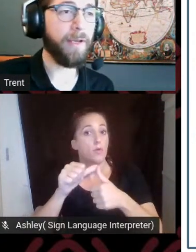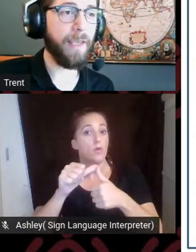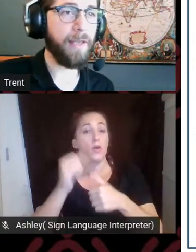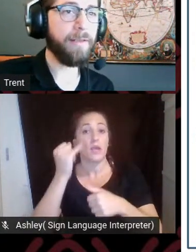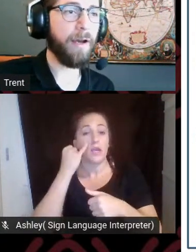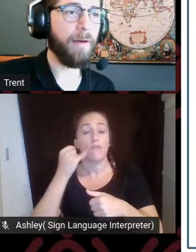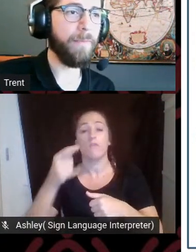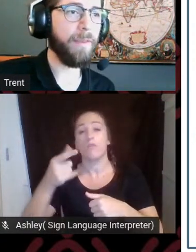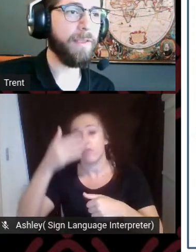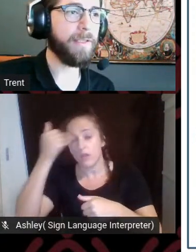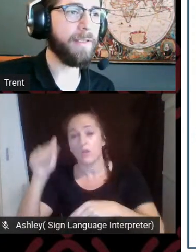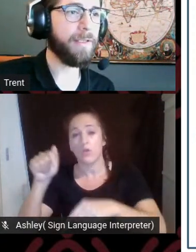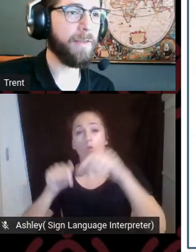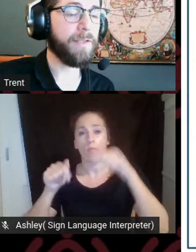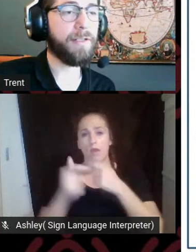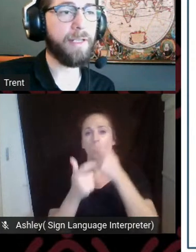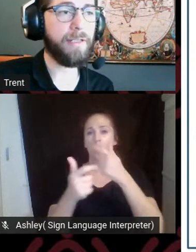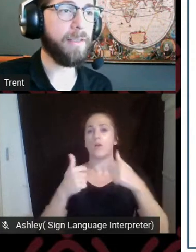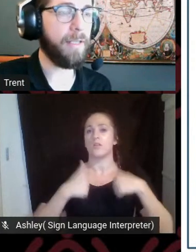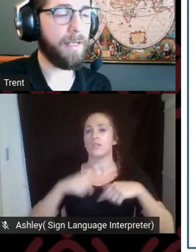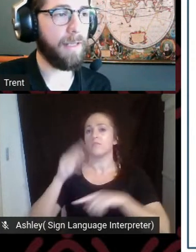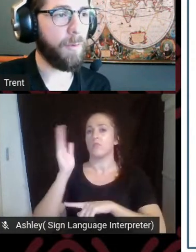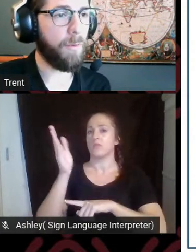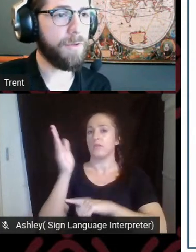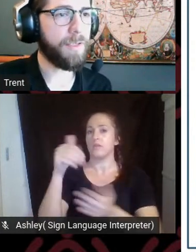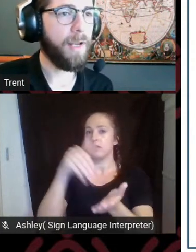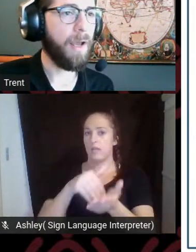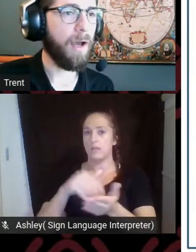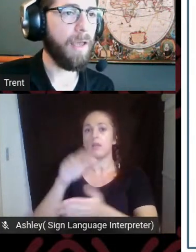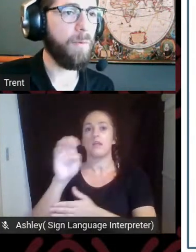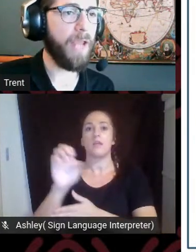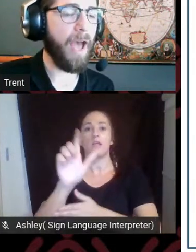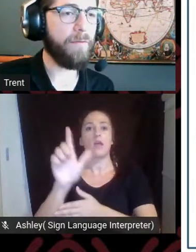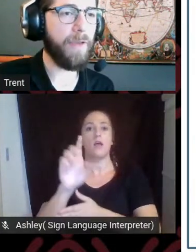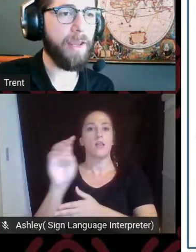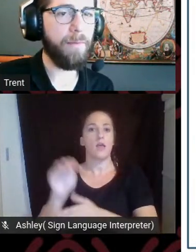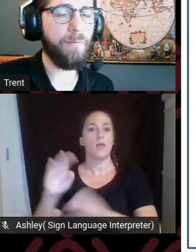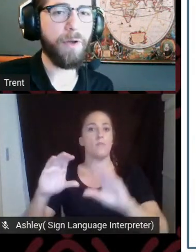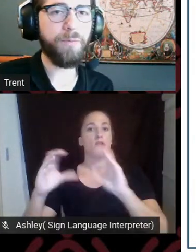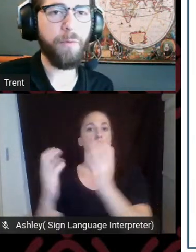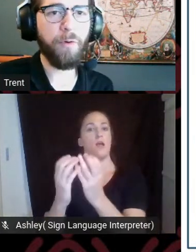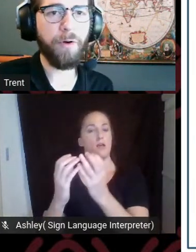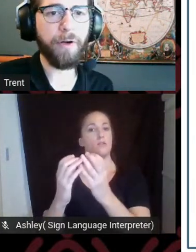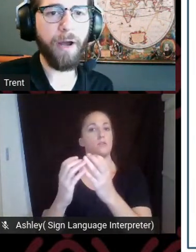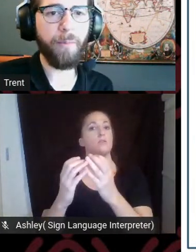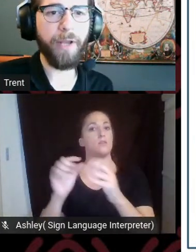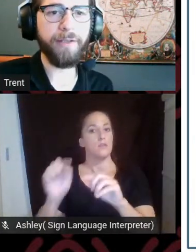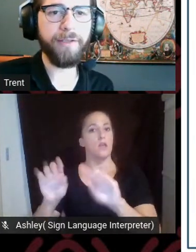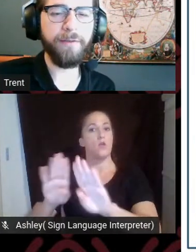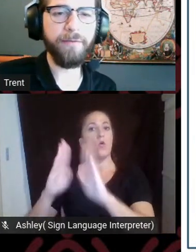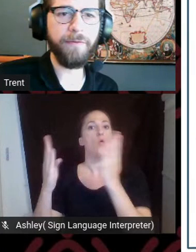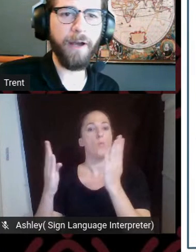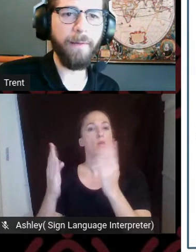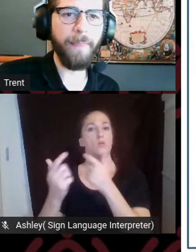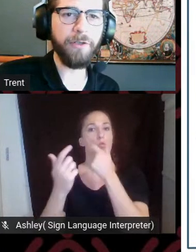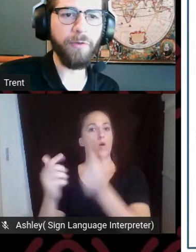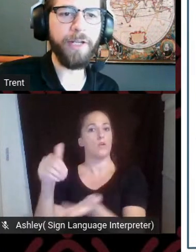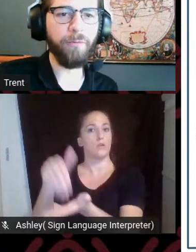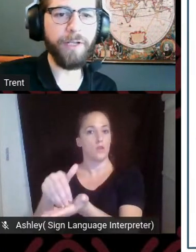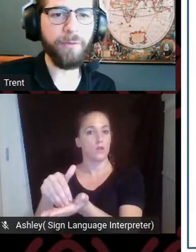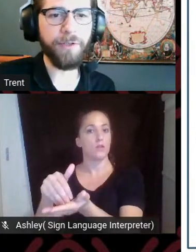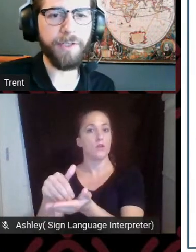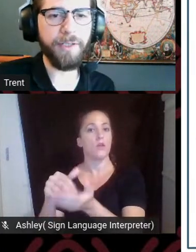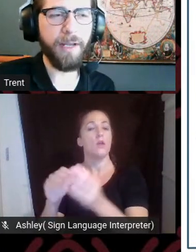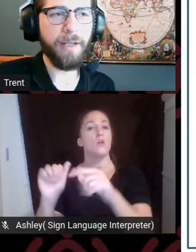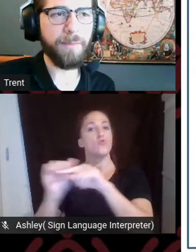time. Again, this is linked in the ELM course. And we have a much more comprehensive training